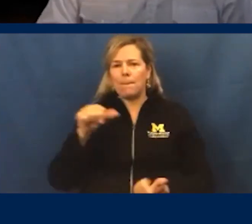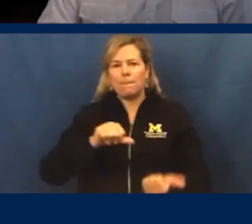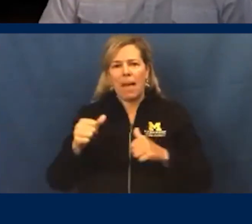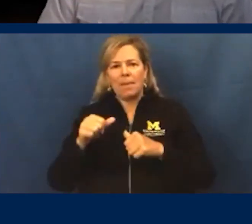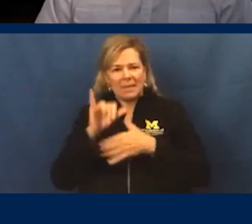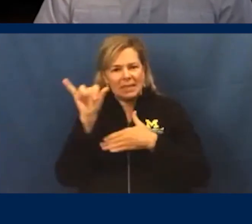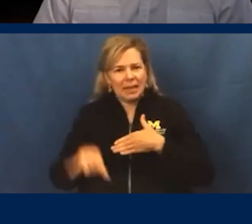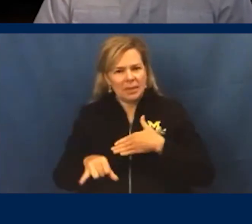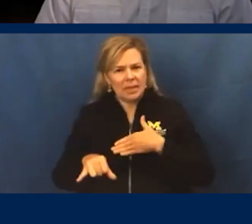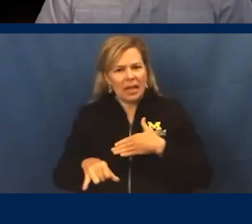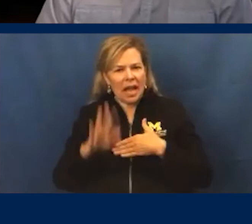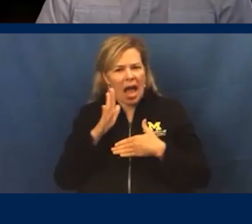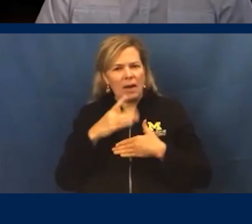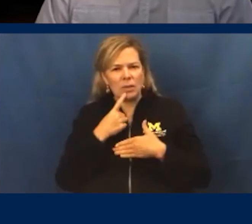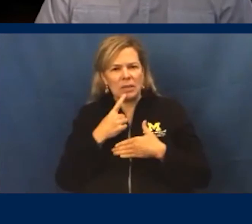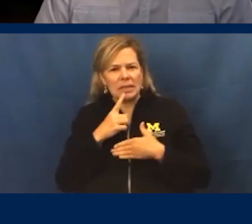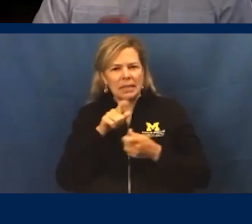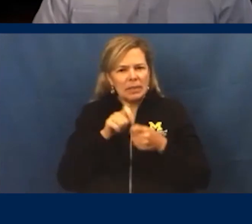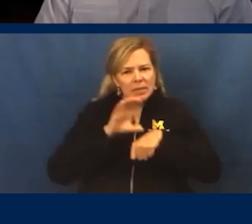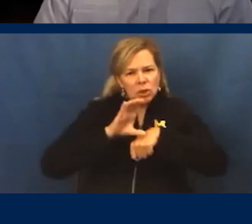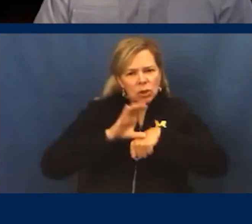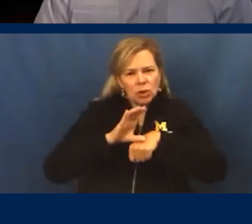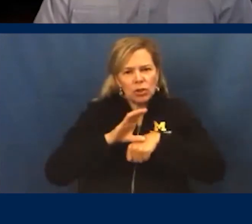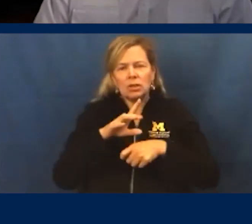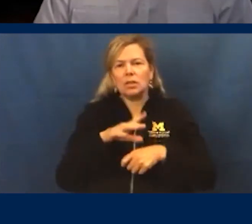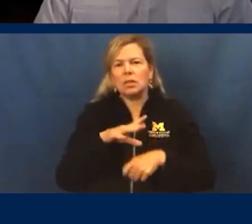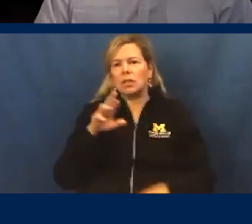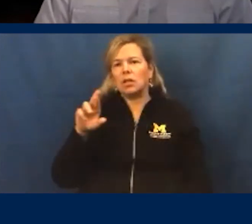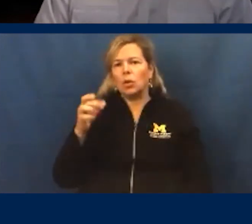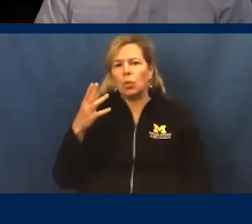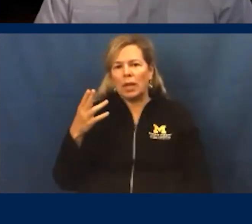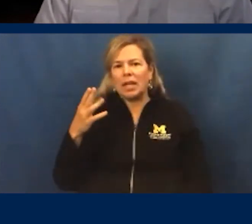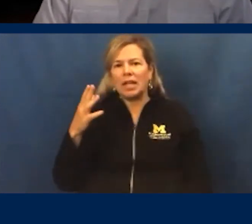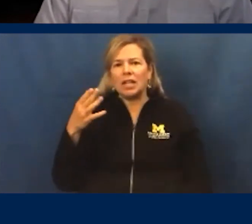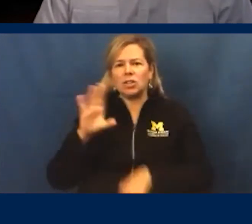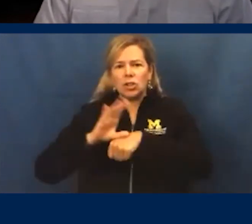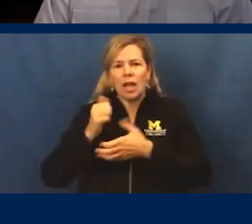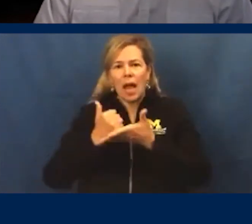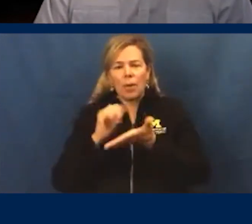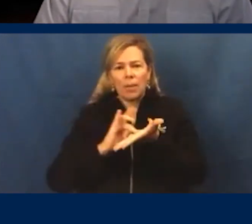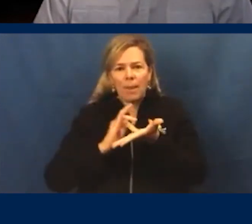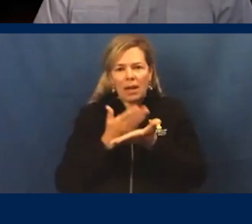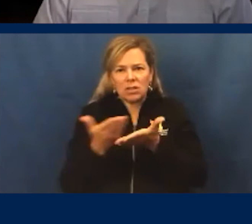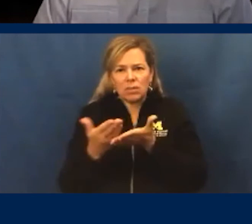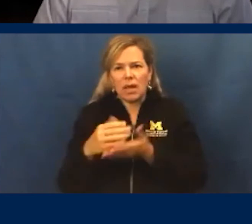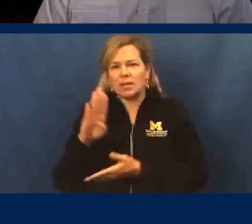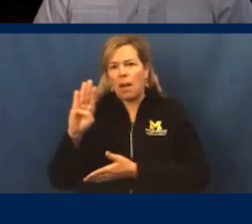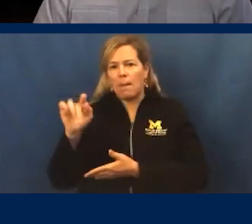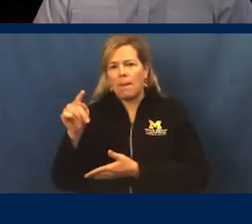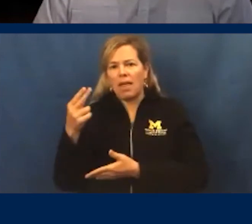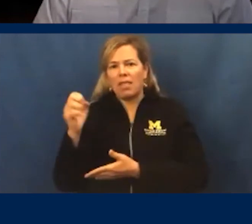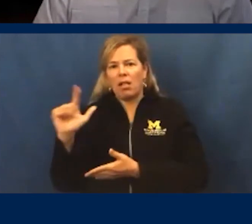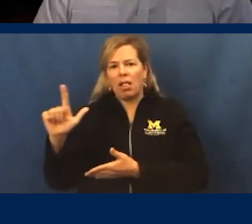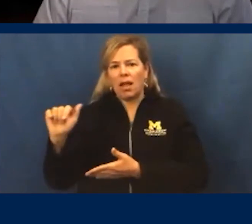specific churches that did specific things. Reach Church helped with medical supplies. Bethel AME helped